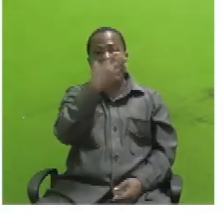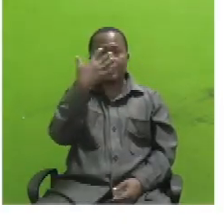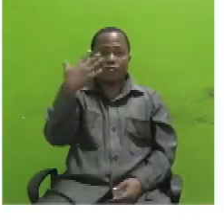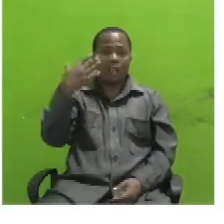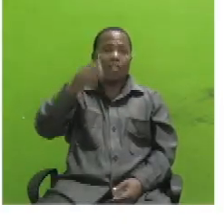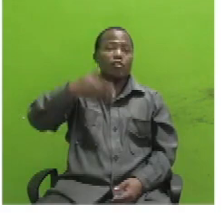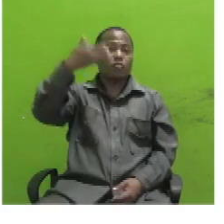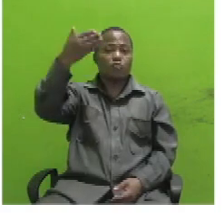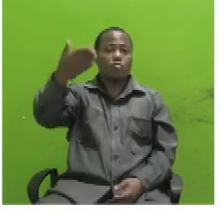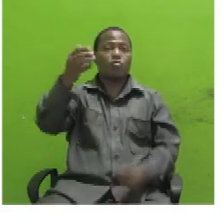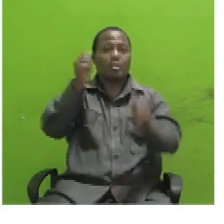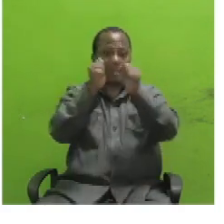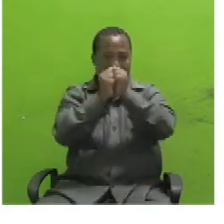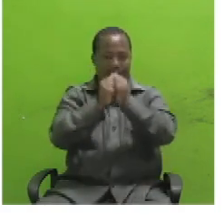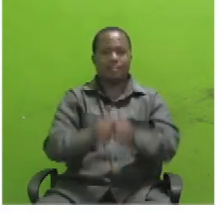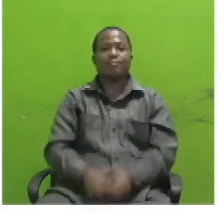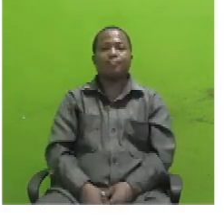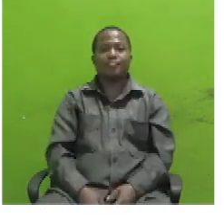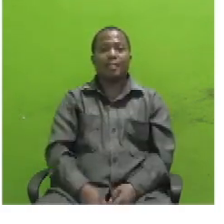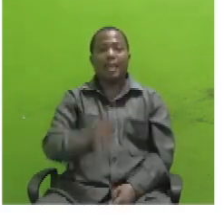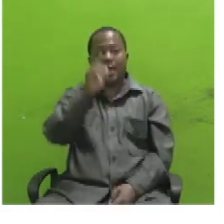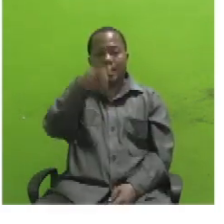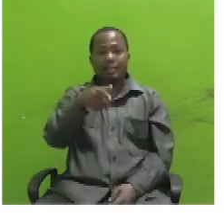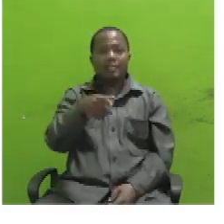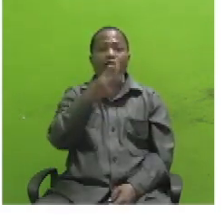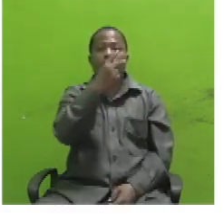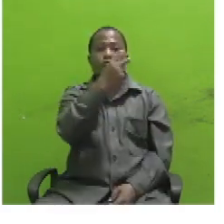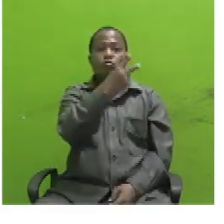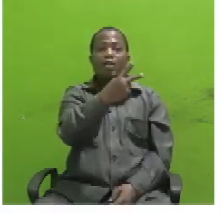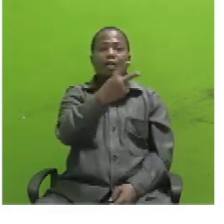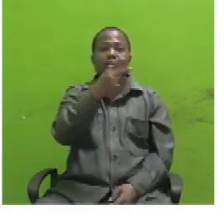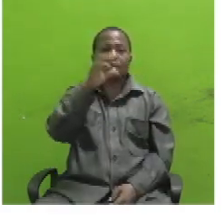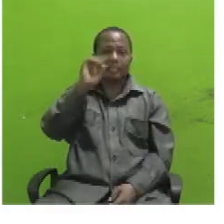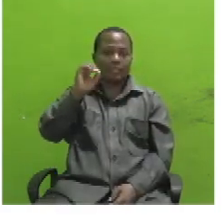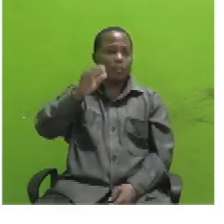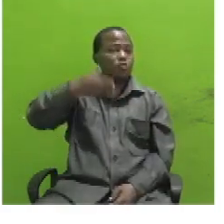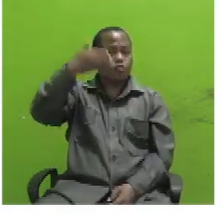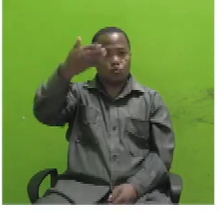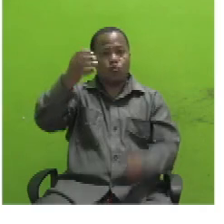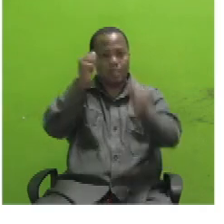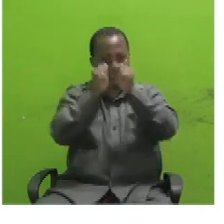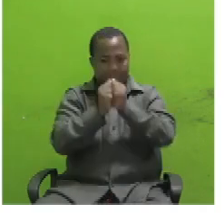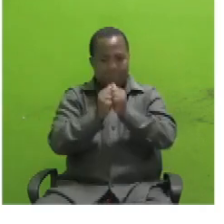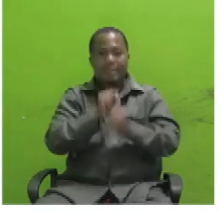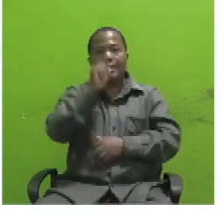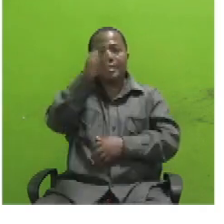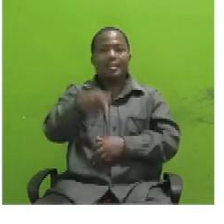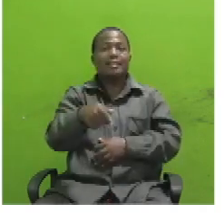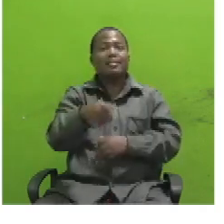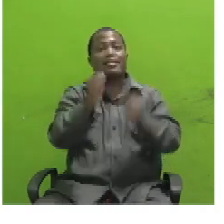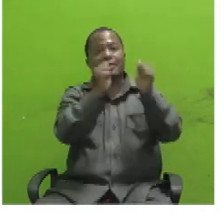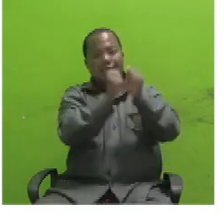25 to 10. It is 25 to 10. It is 20 to 10. It is